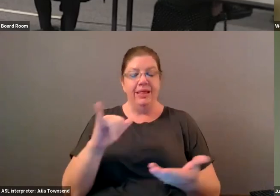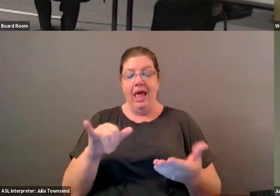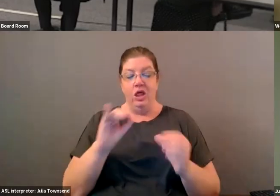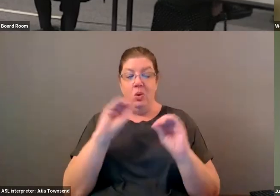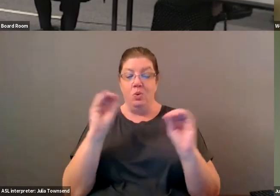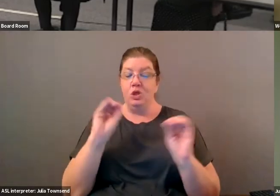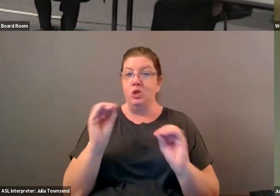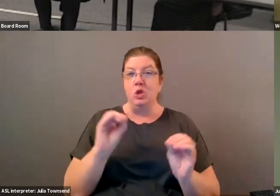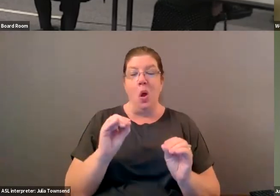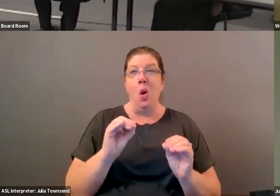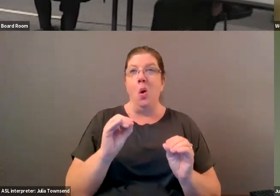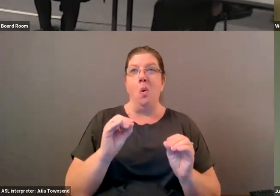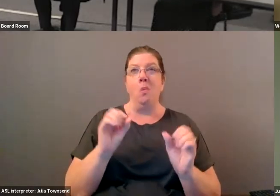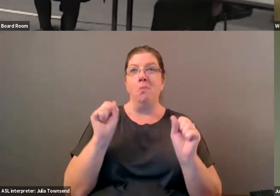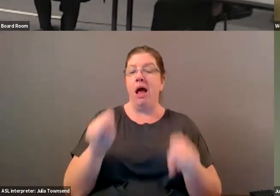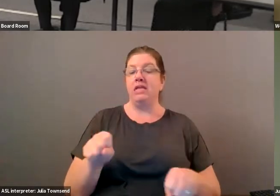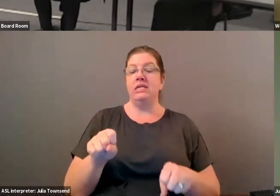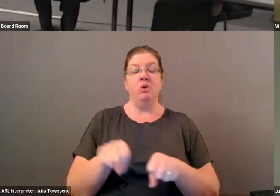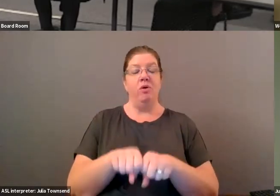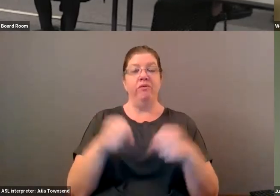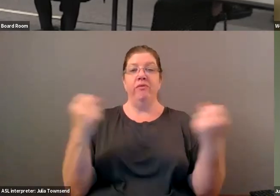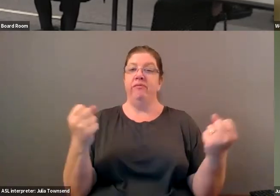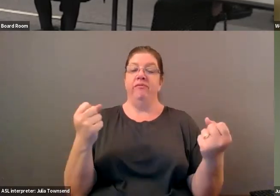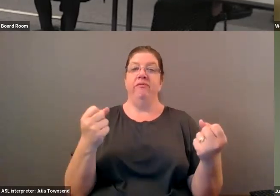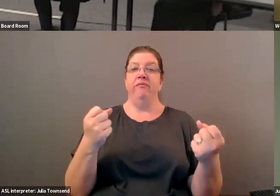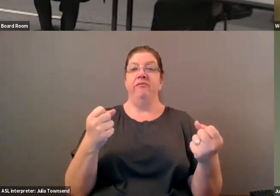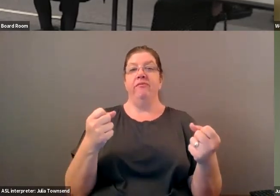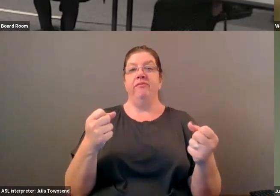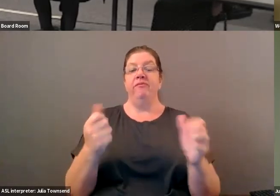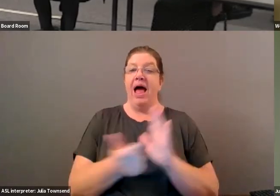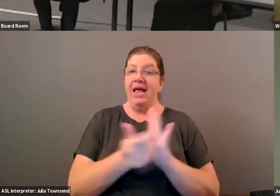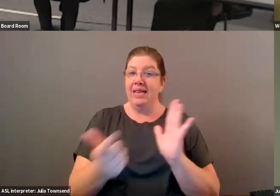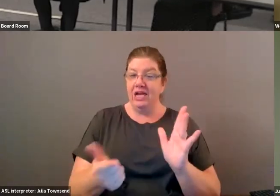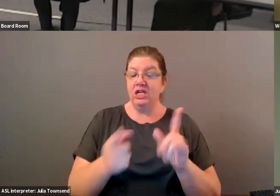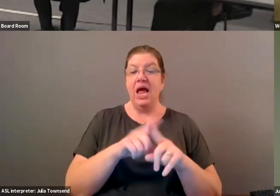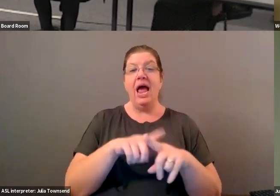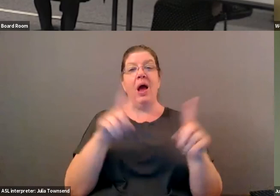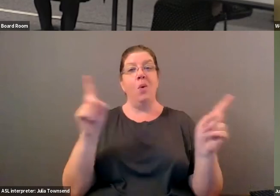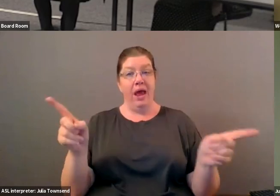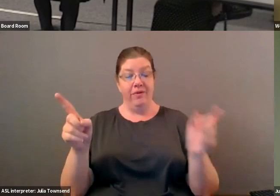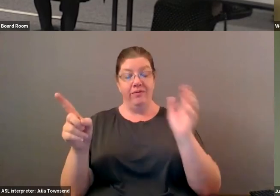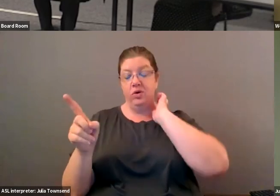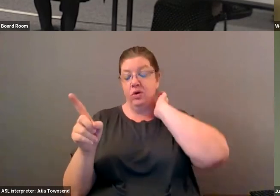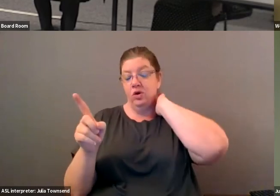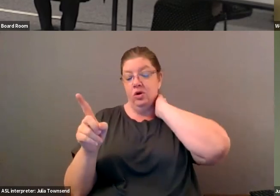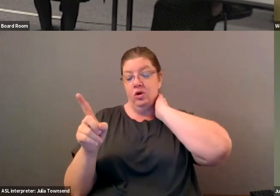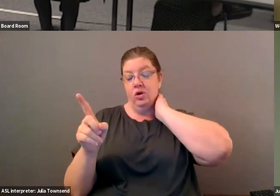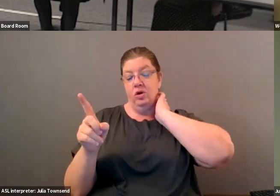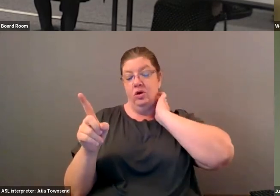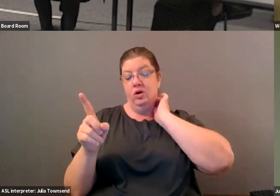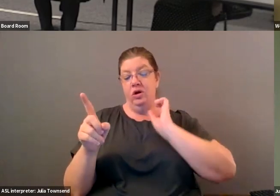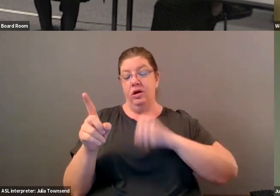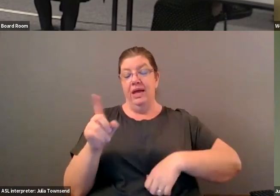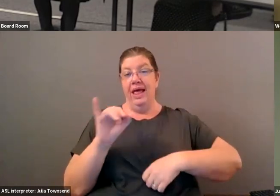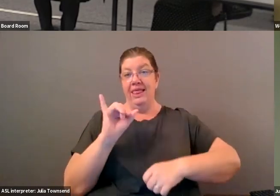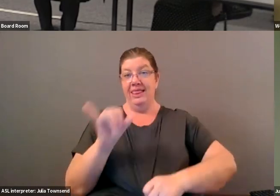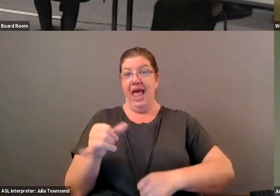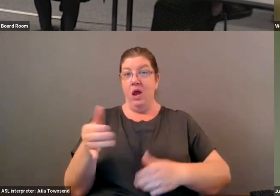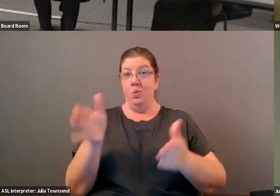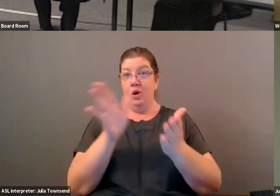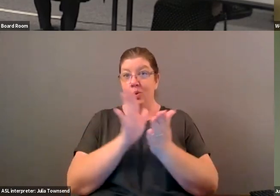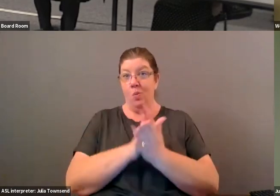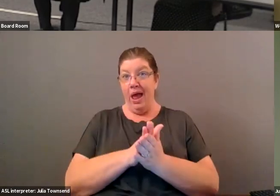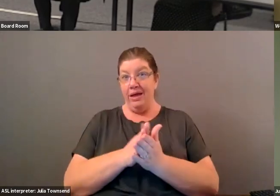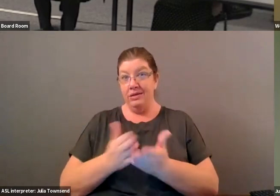no conceivable violation. However, in bringing that request, as it